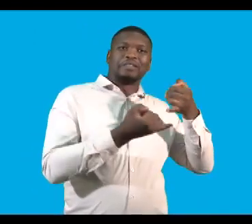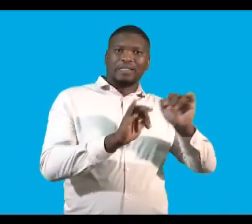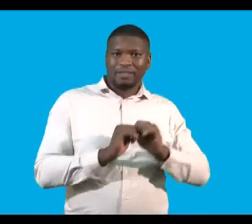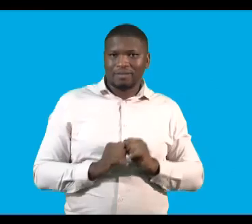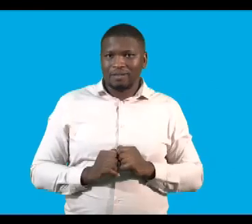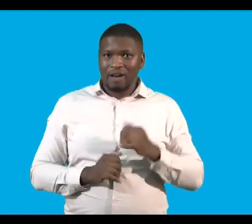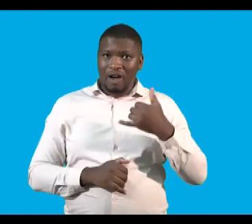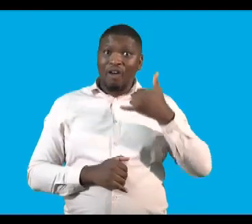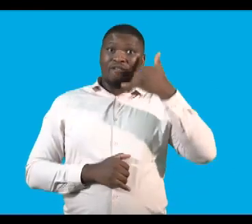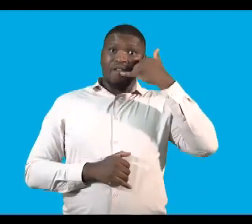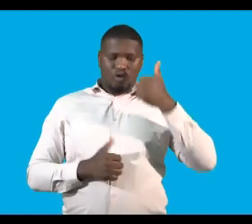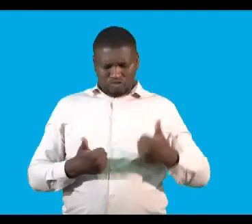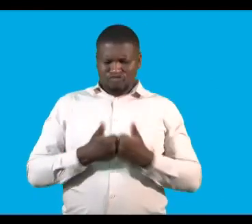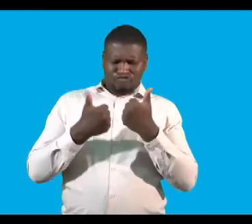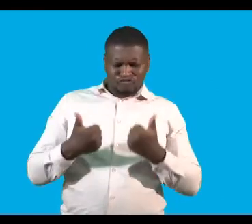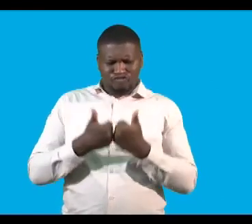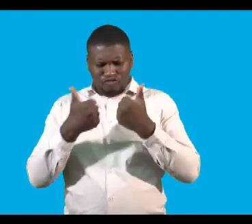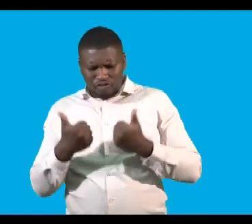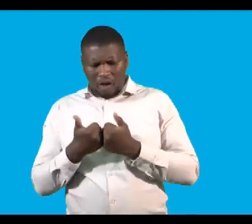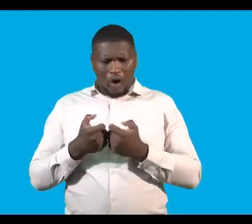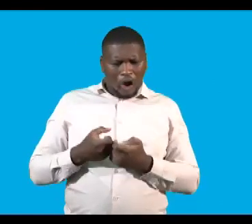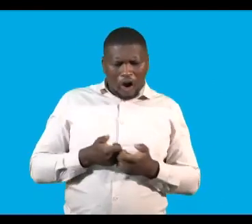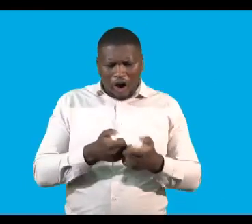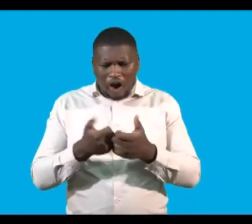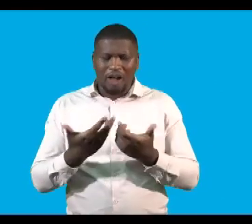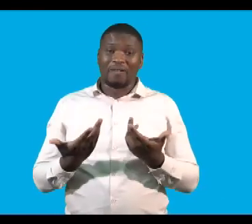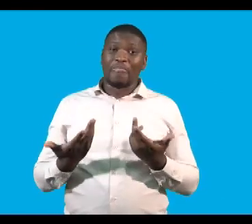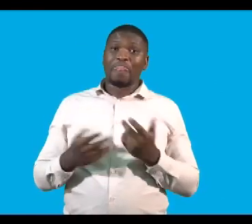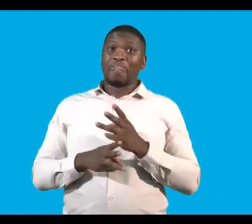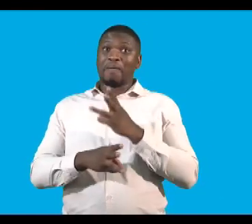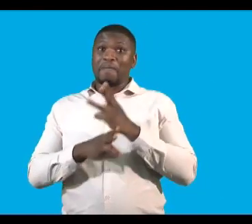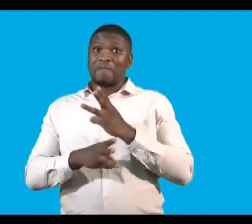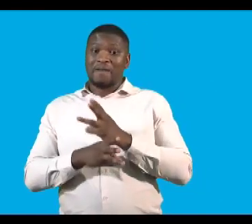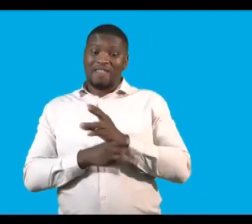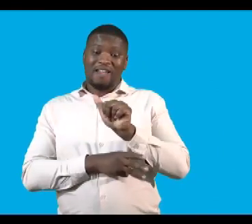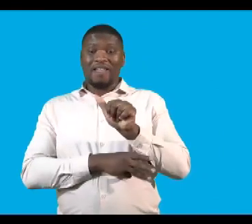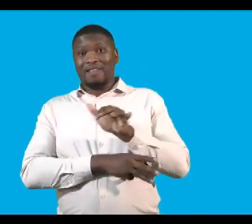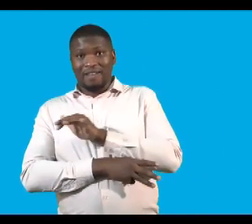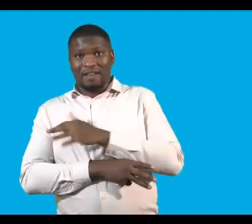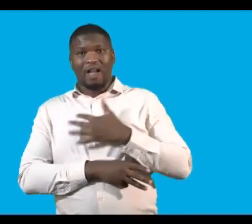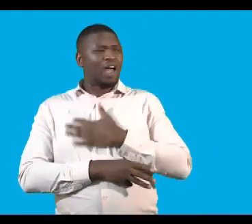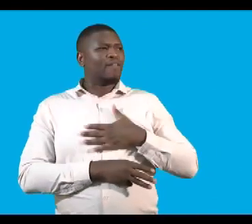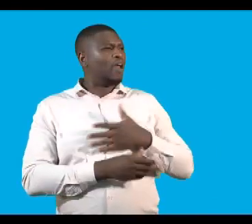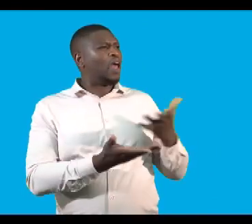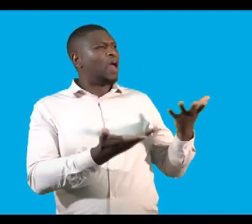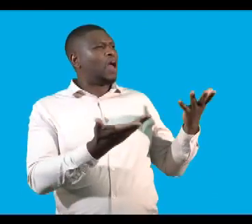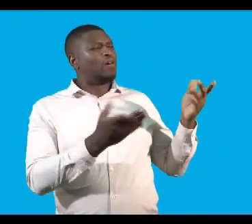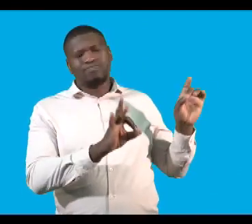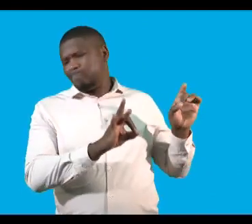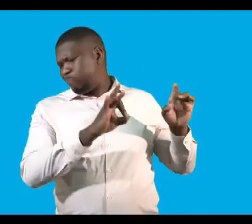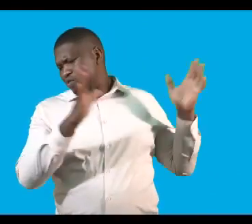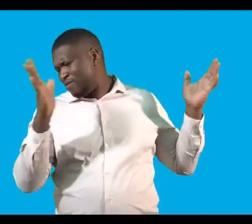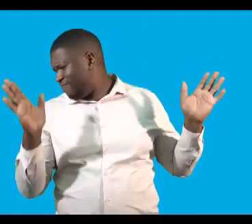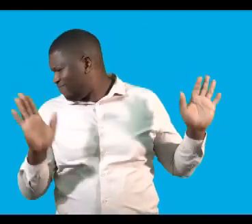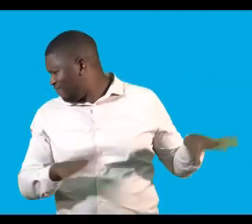her phone instead of actually playing a game. Mother Anderson appears defeated. She says